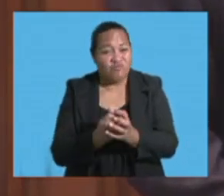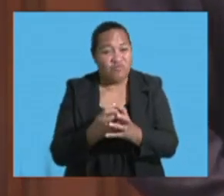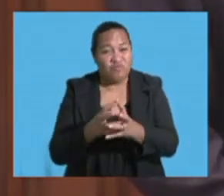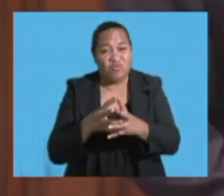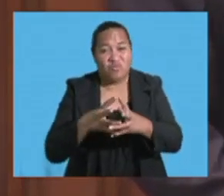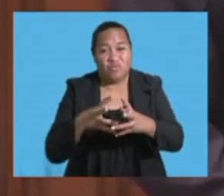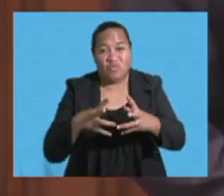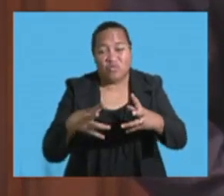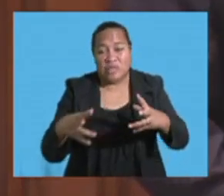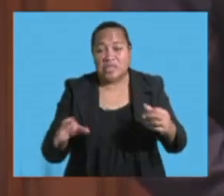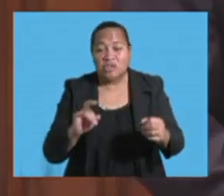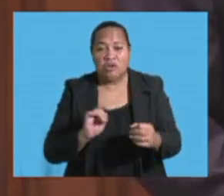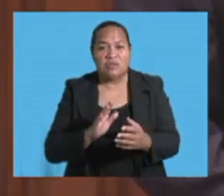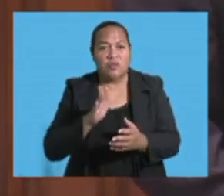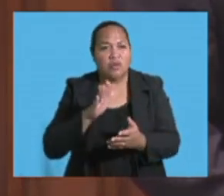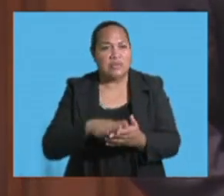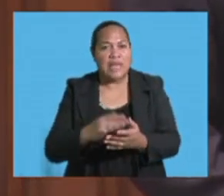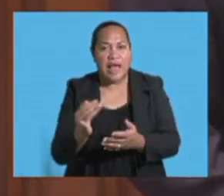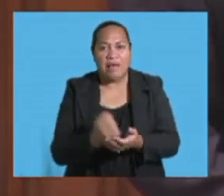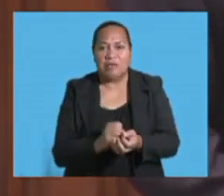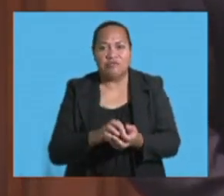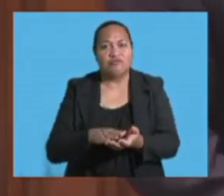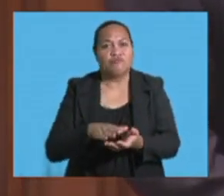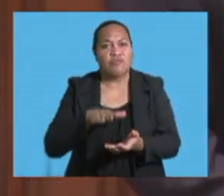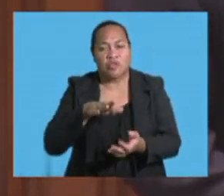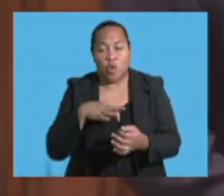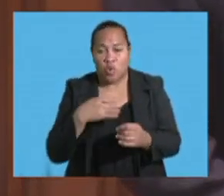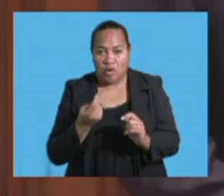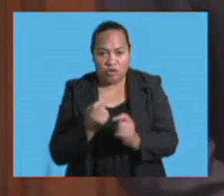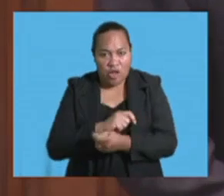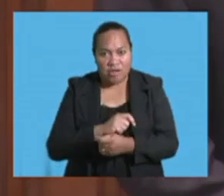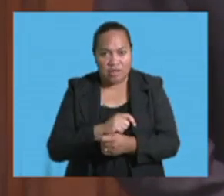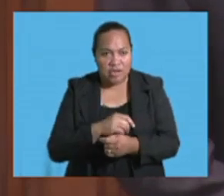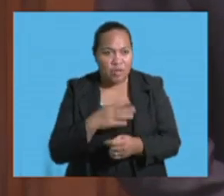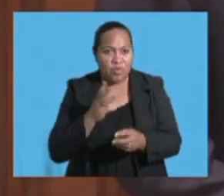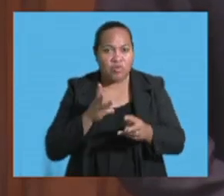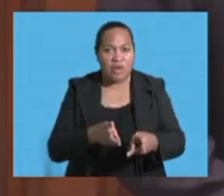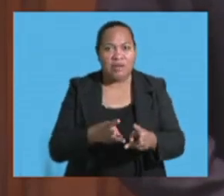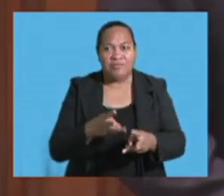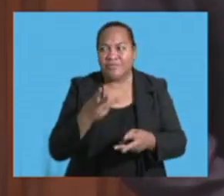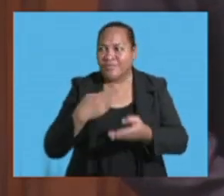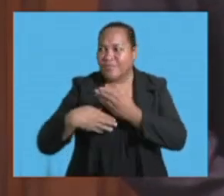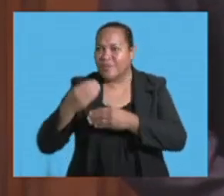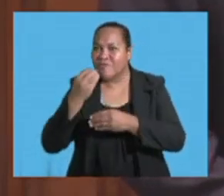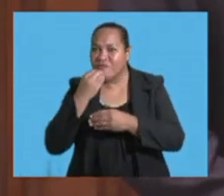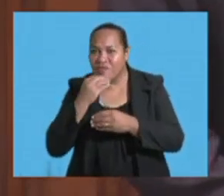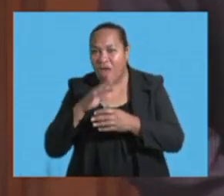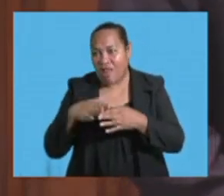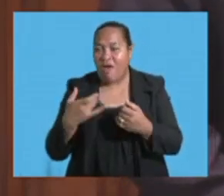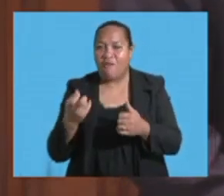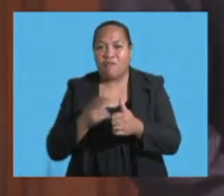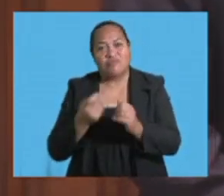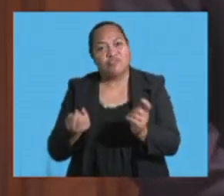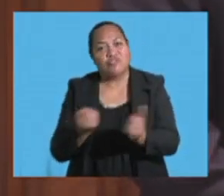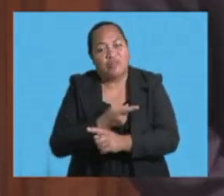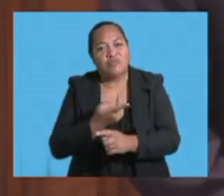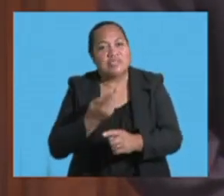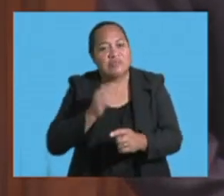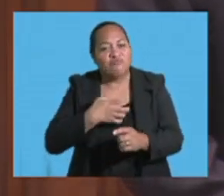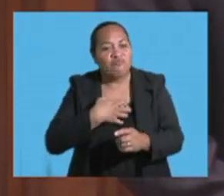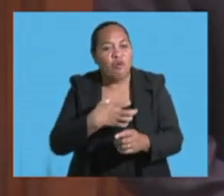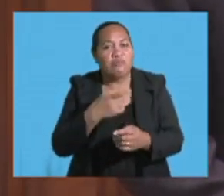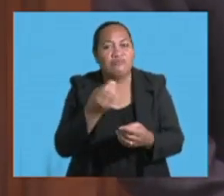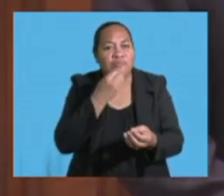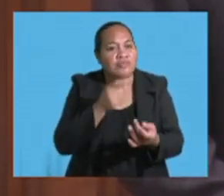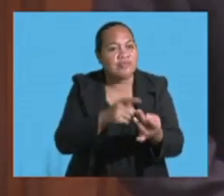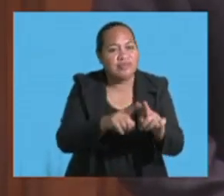incomes increases and the changes in consumption patterns favor value-added foods. However,